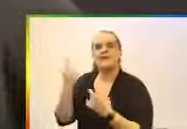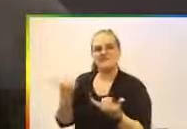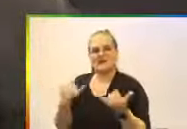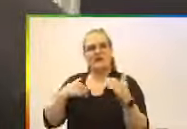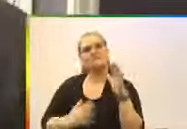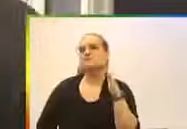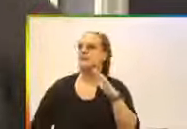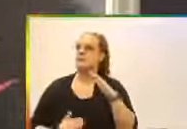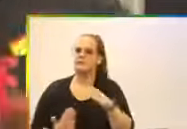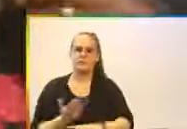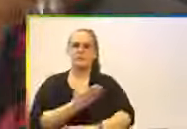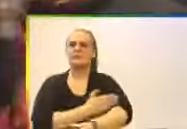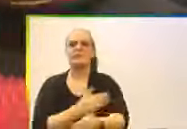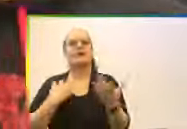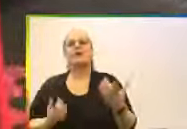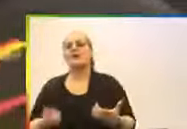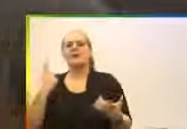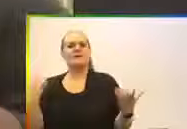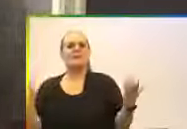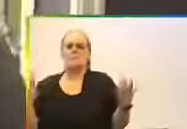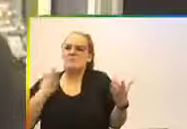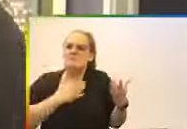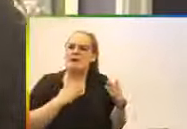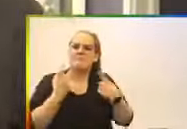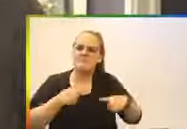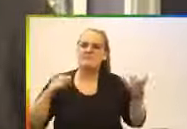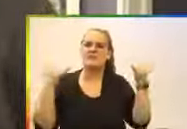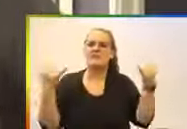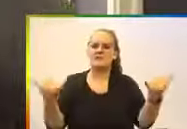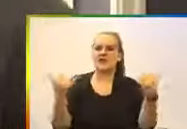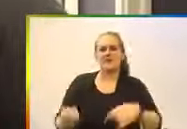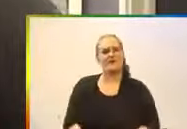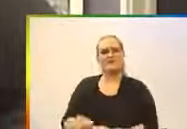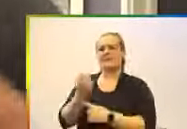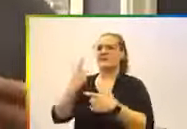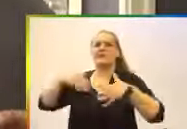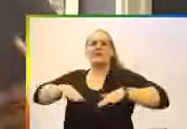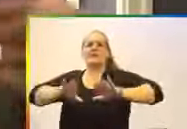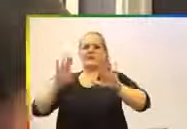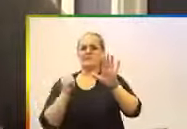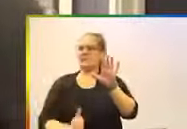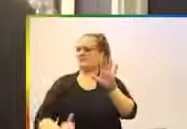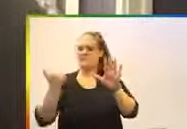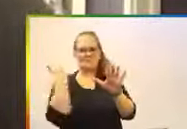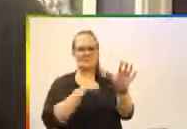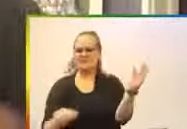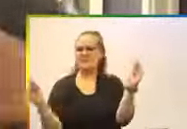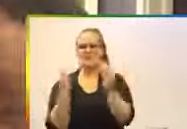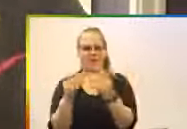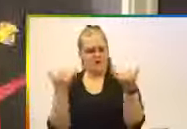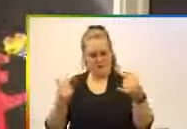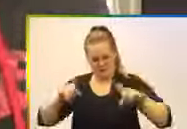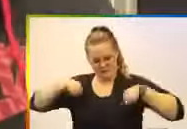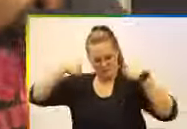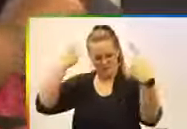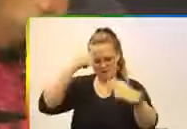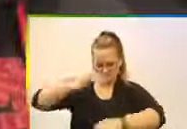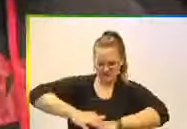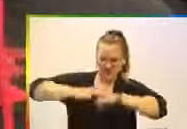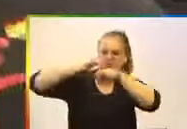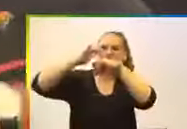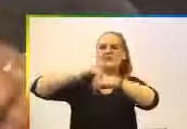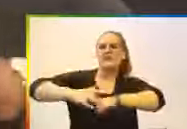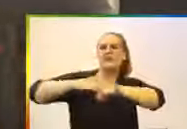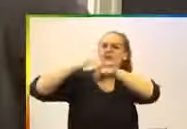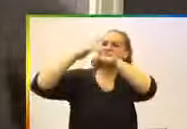a look at what I'm holding now. Got to ensure there ain't no folding now. I had time to sit inside and think about it, and took a